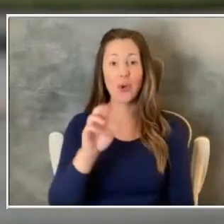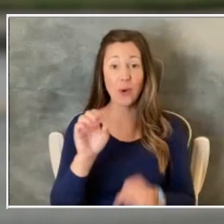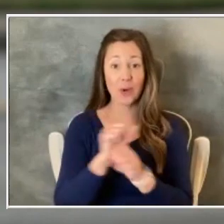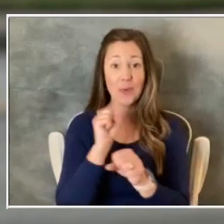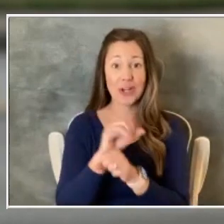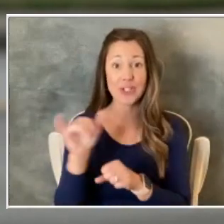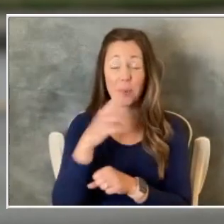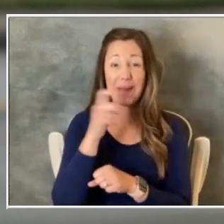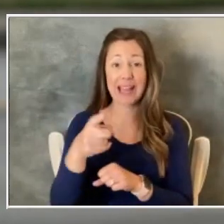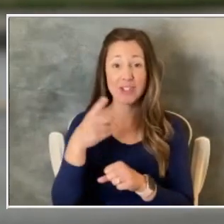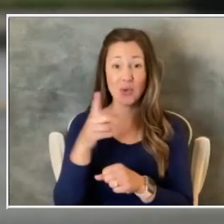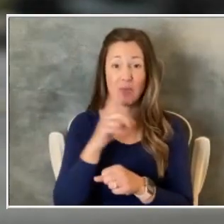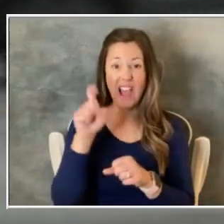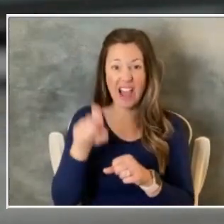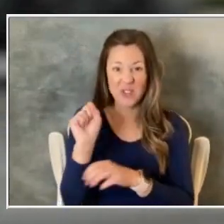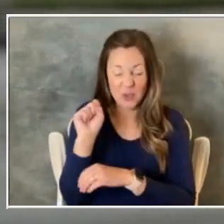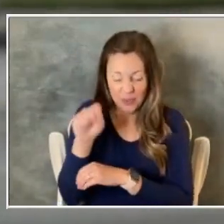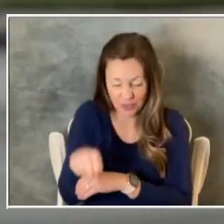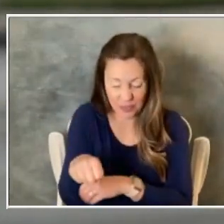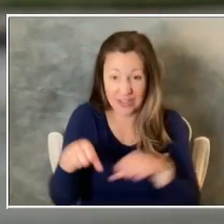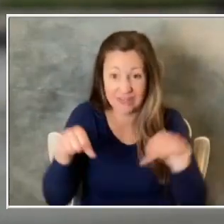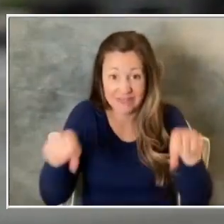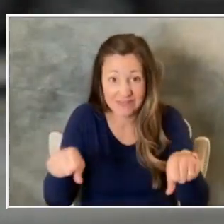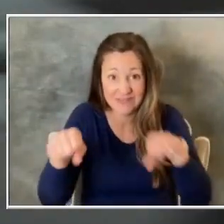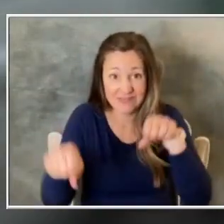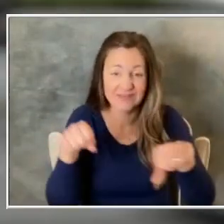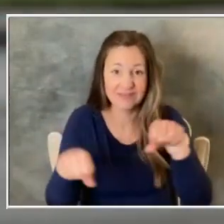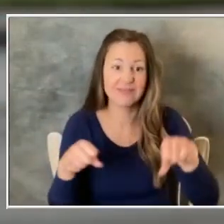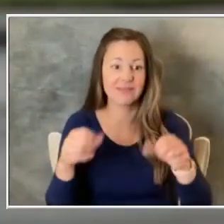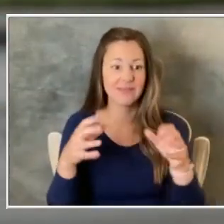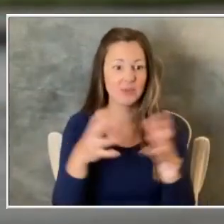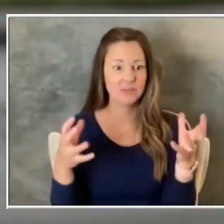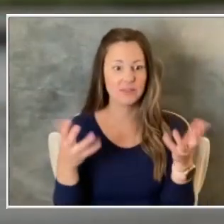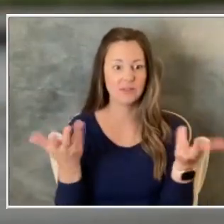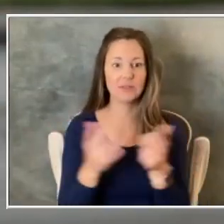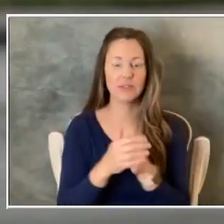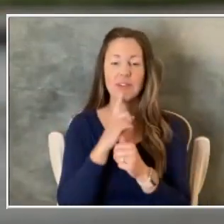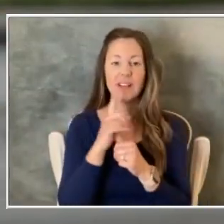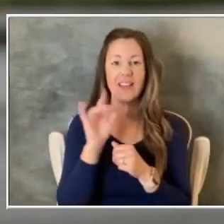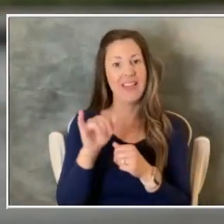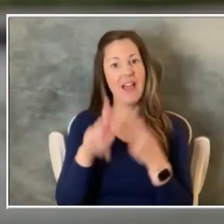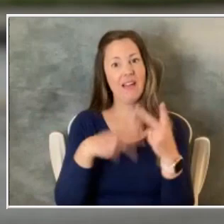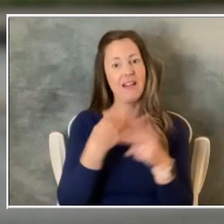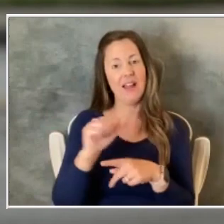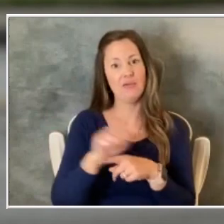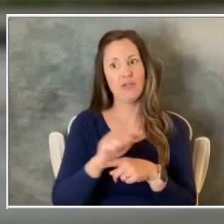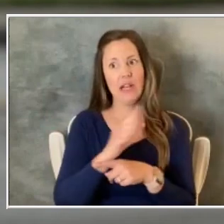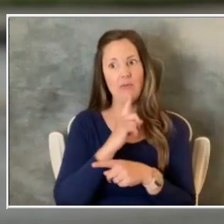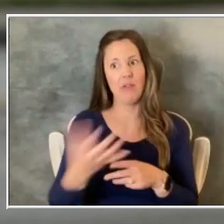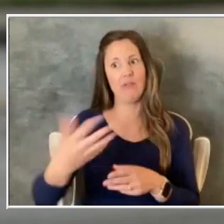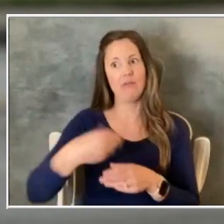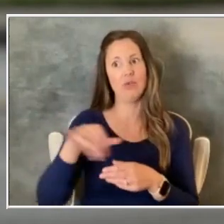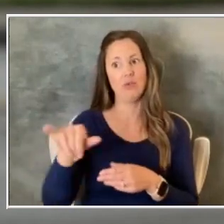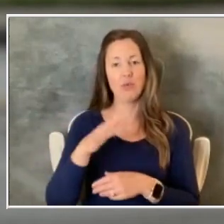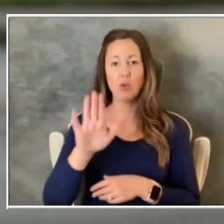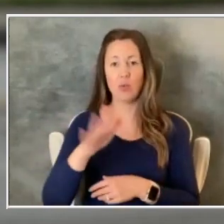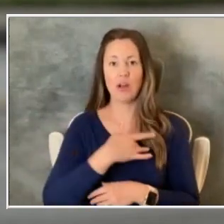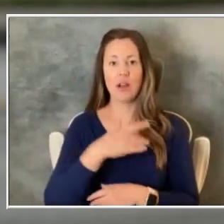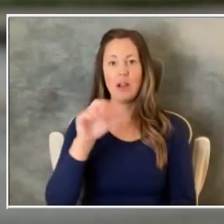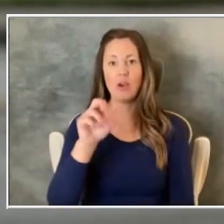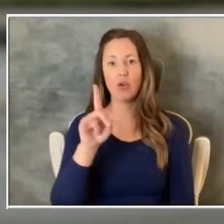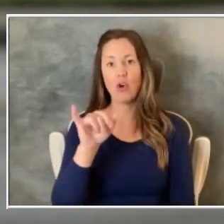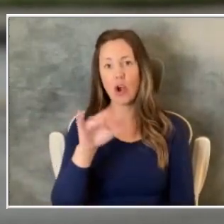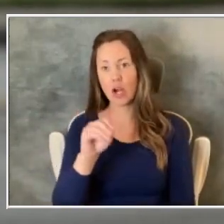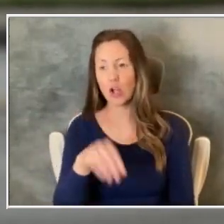handlebars so long. So just a lot of that kind of training, I think, goes into it, but really your cardio, making sure your cardio is good,